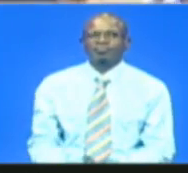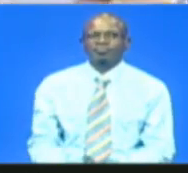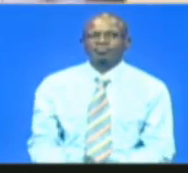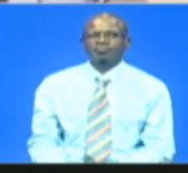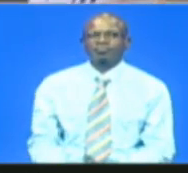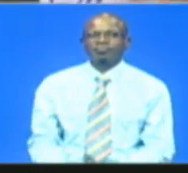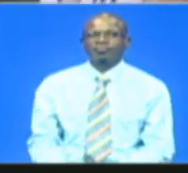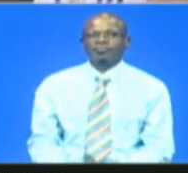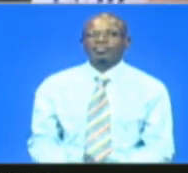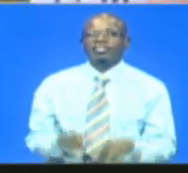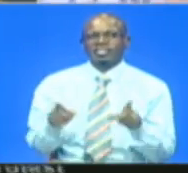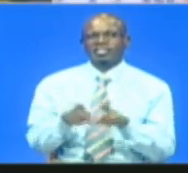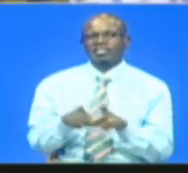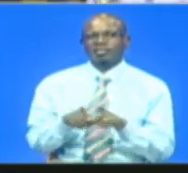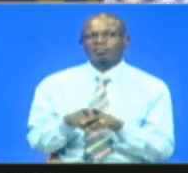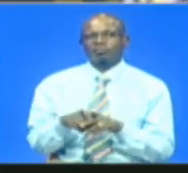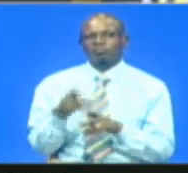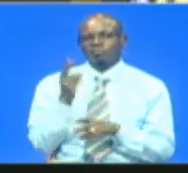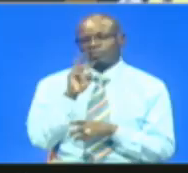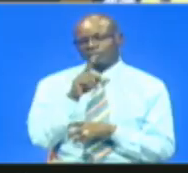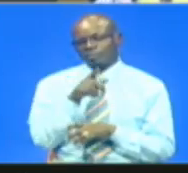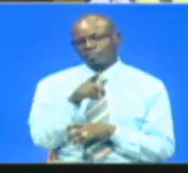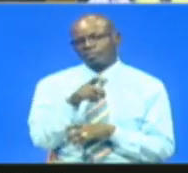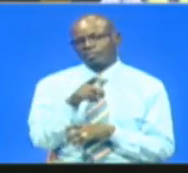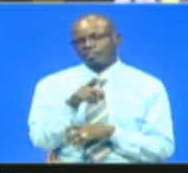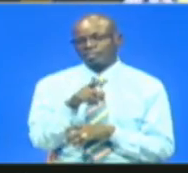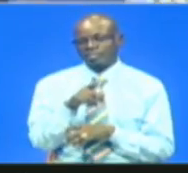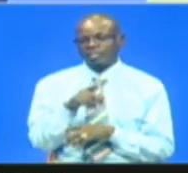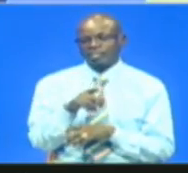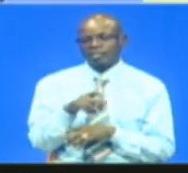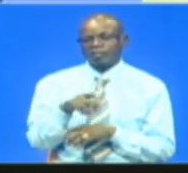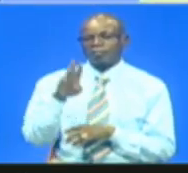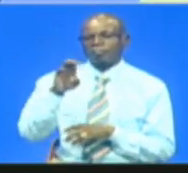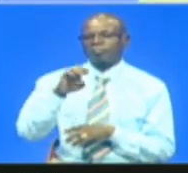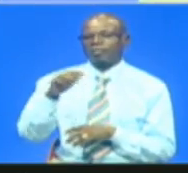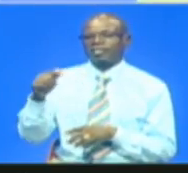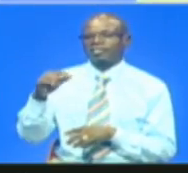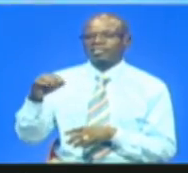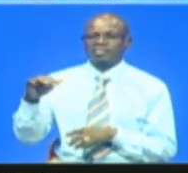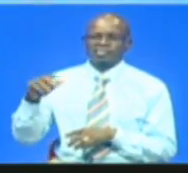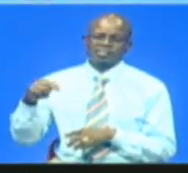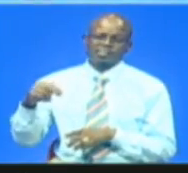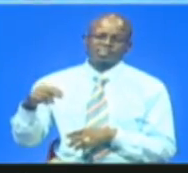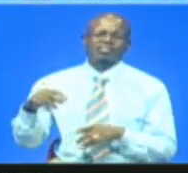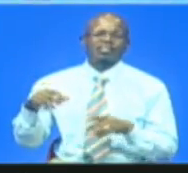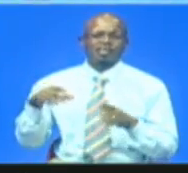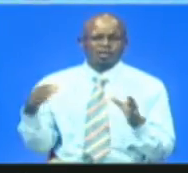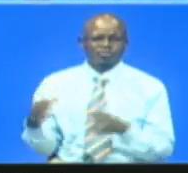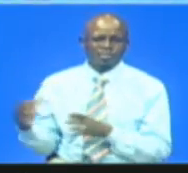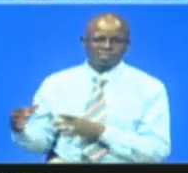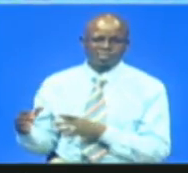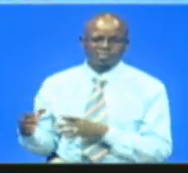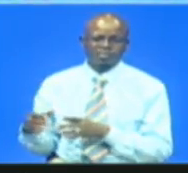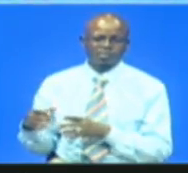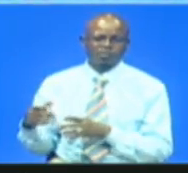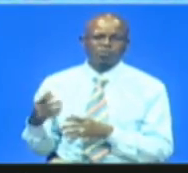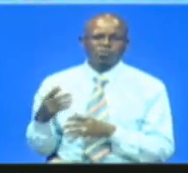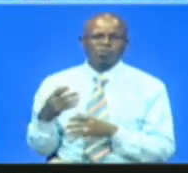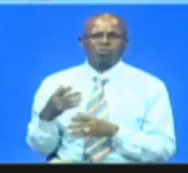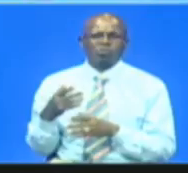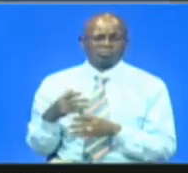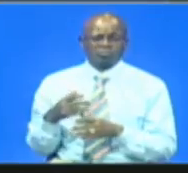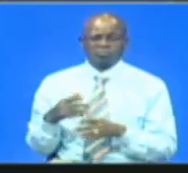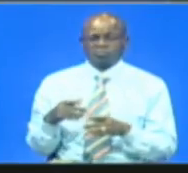The dust has not settled for betting companies. In fact, a storm is brewing as the government has stopped all